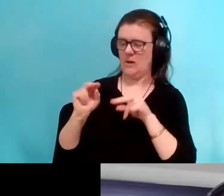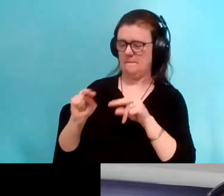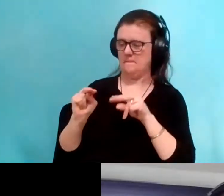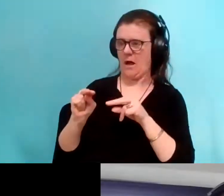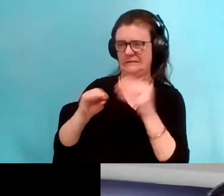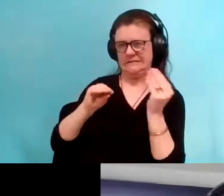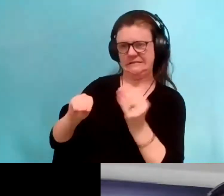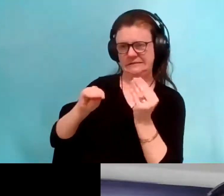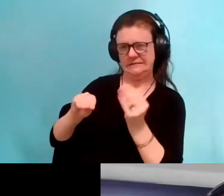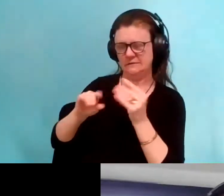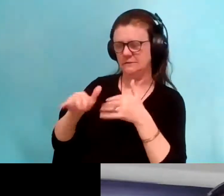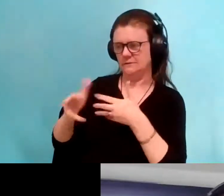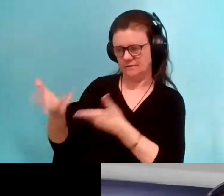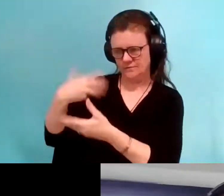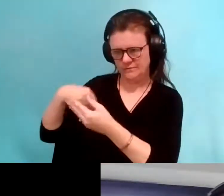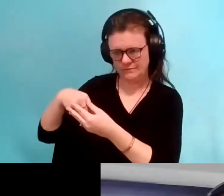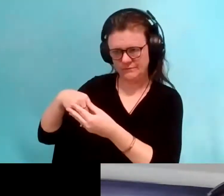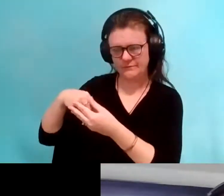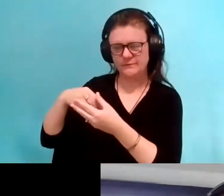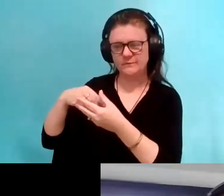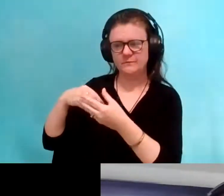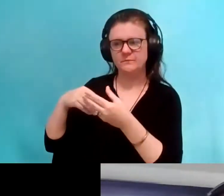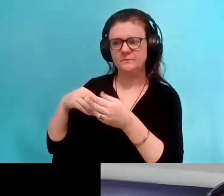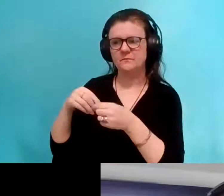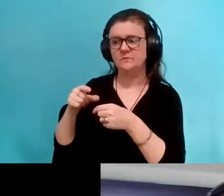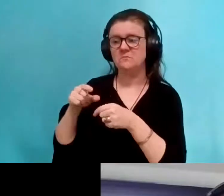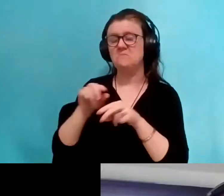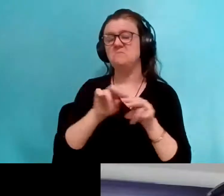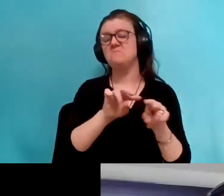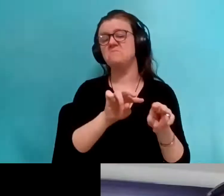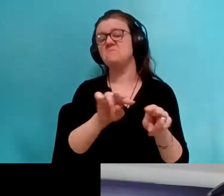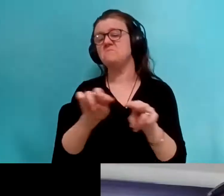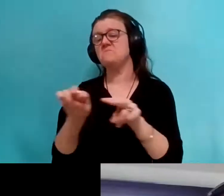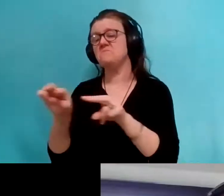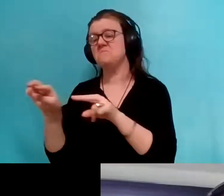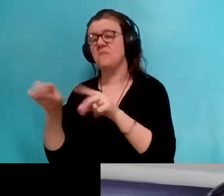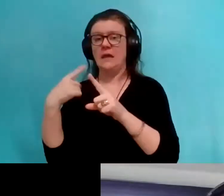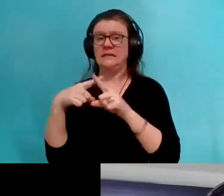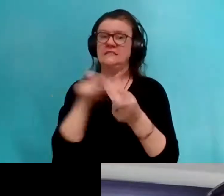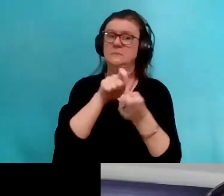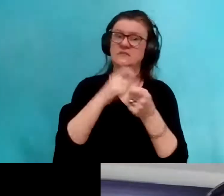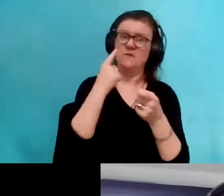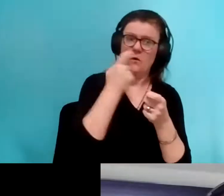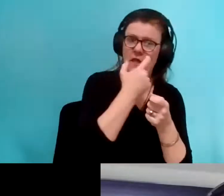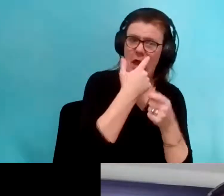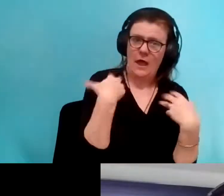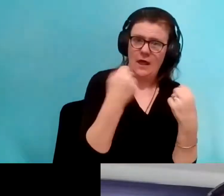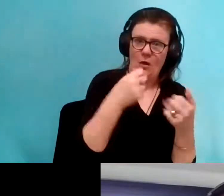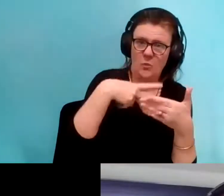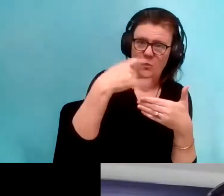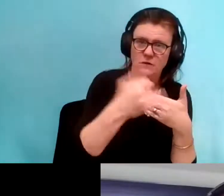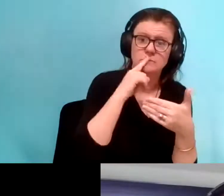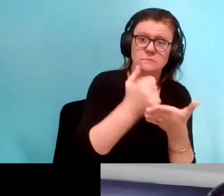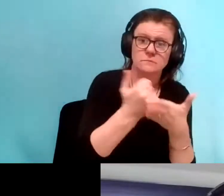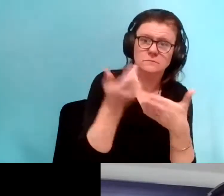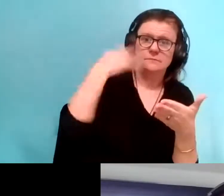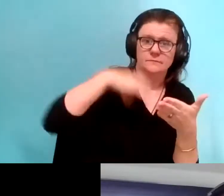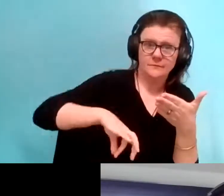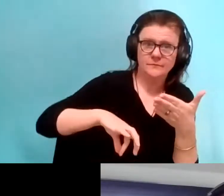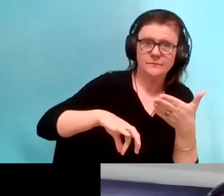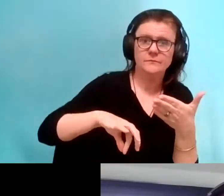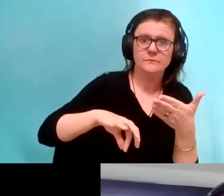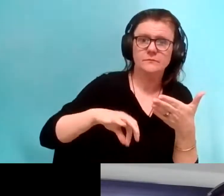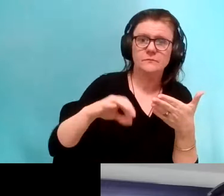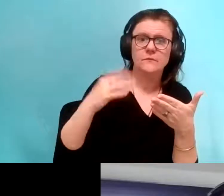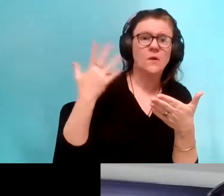that context, the learnings and experience from the Inclusive Eye Health Project has helped us a lot, because we were already having